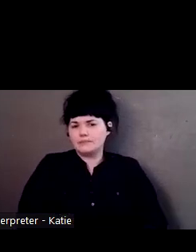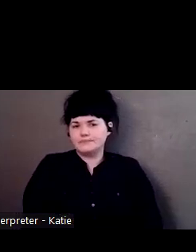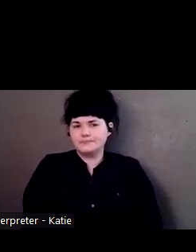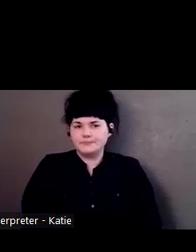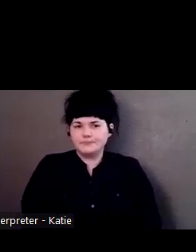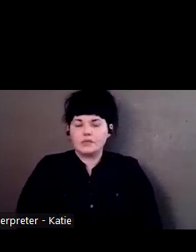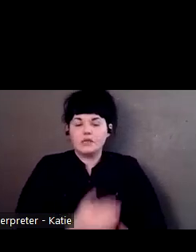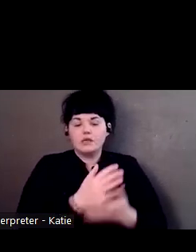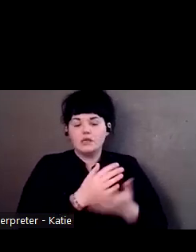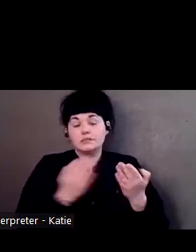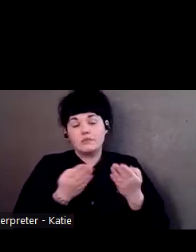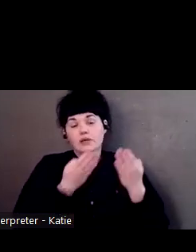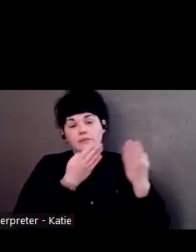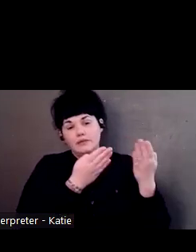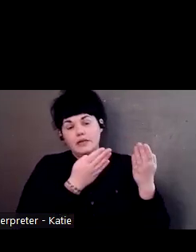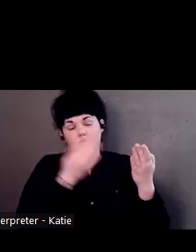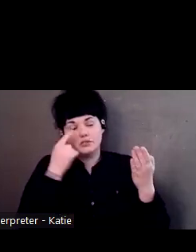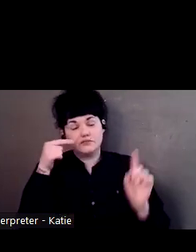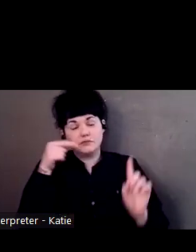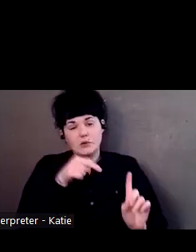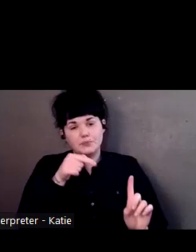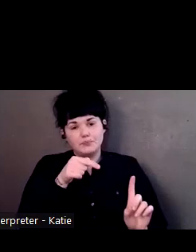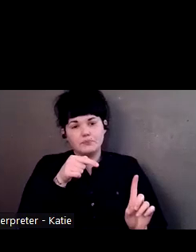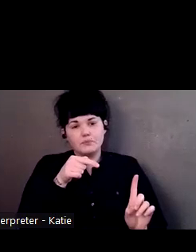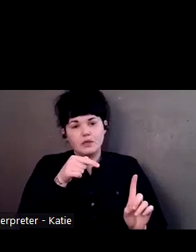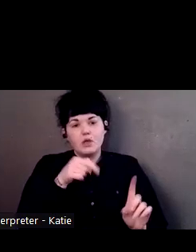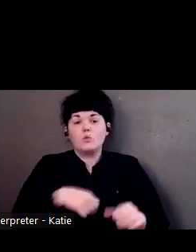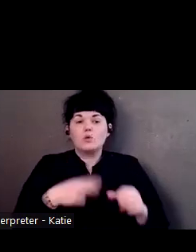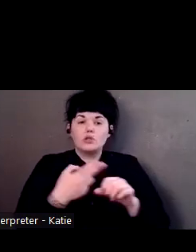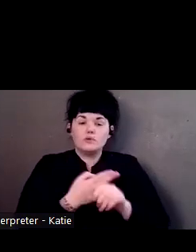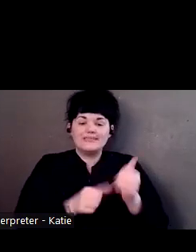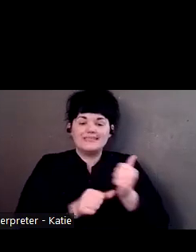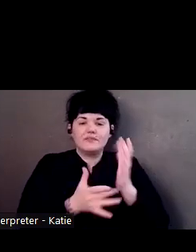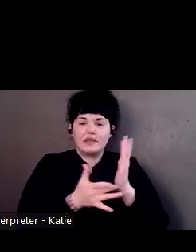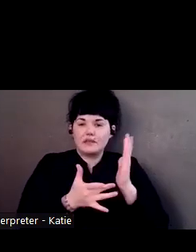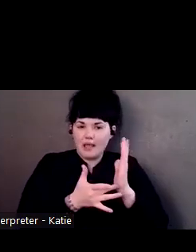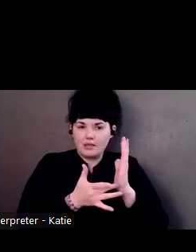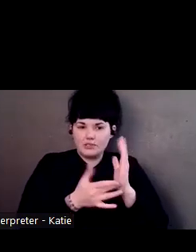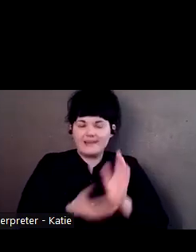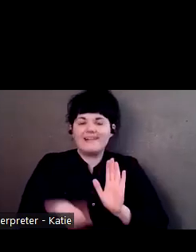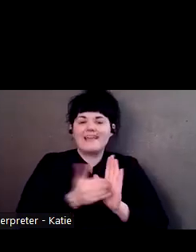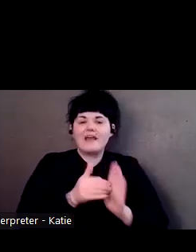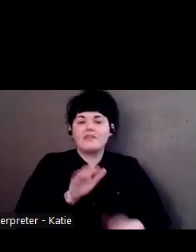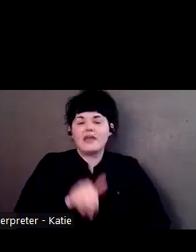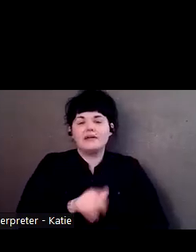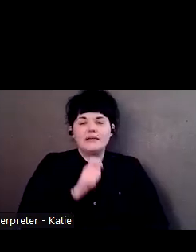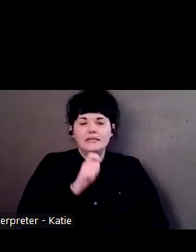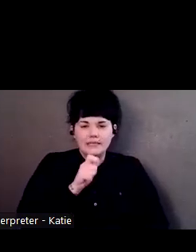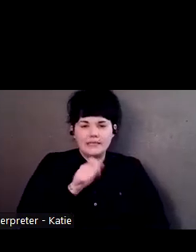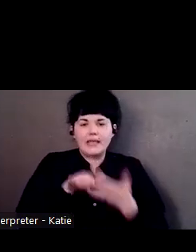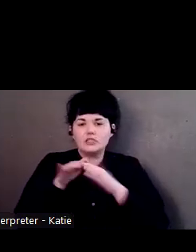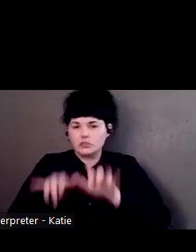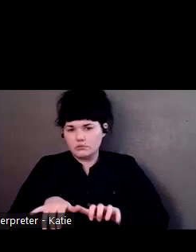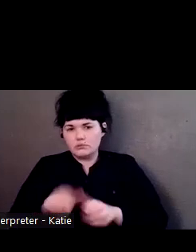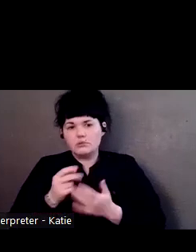Some of the recommendations for this individual included use of assistive technology, again, that dictation software program, use